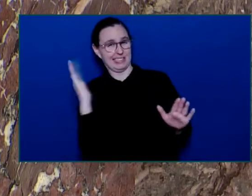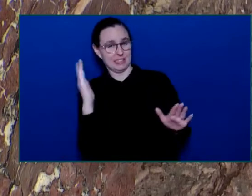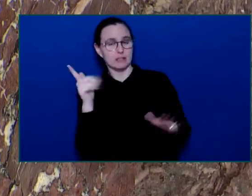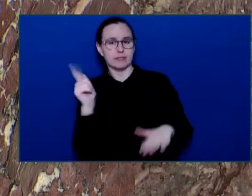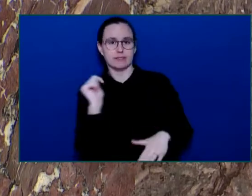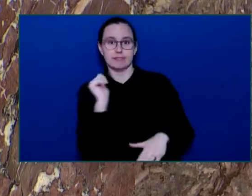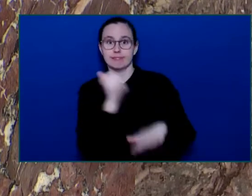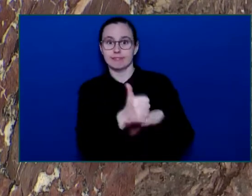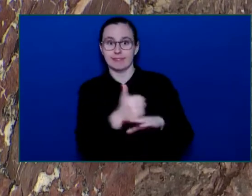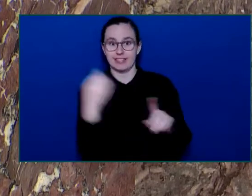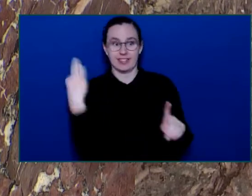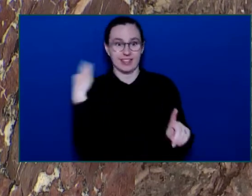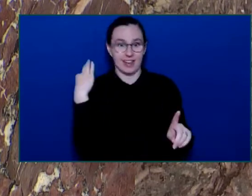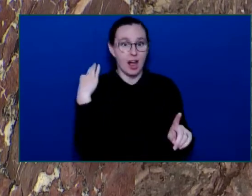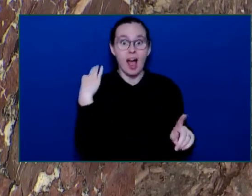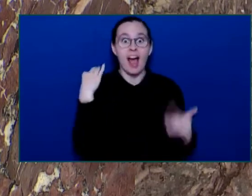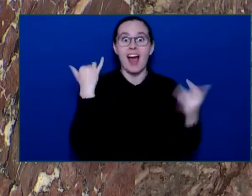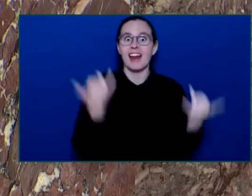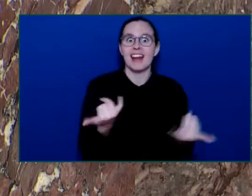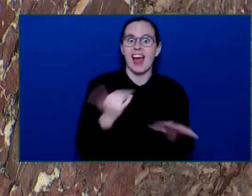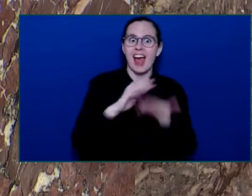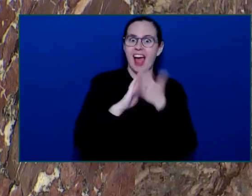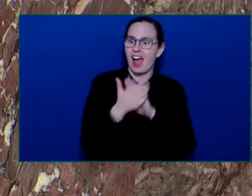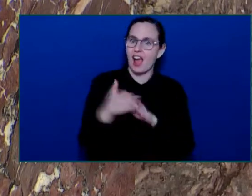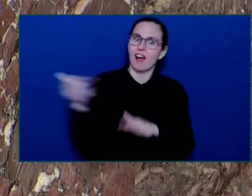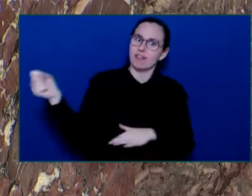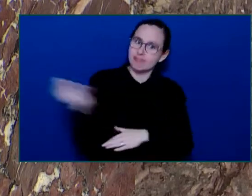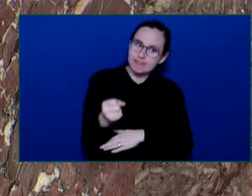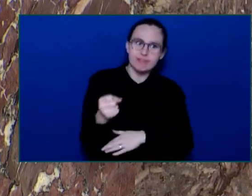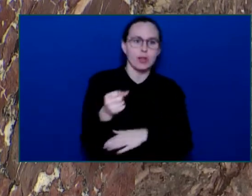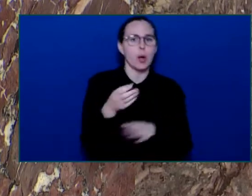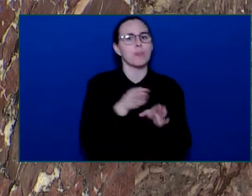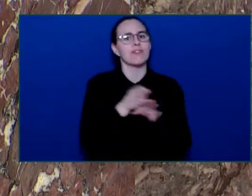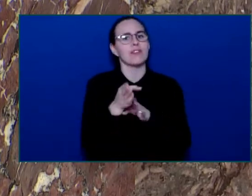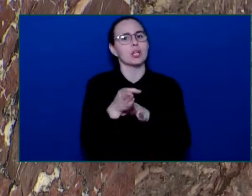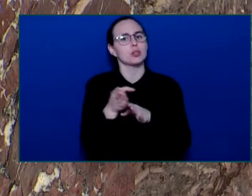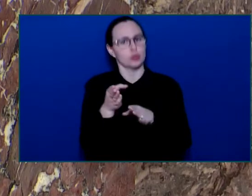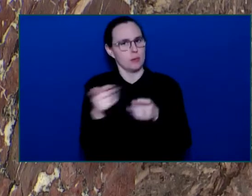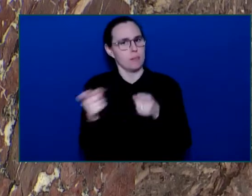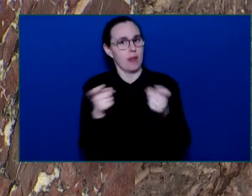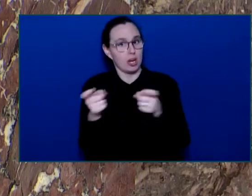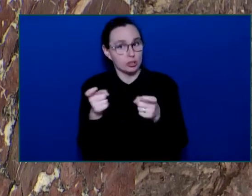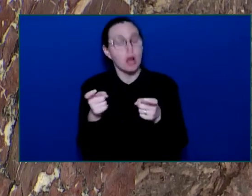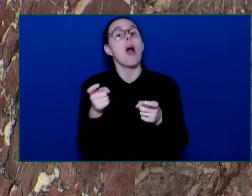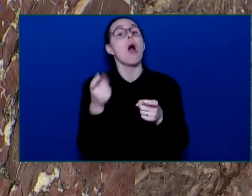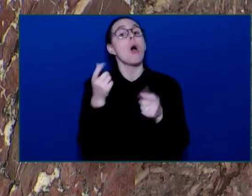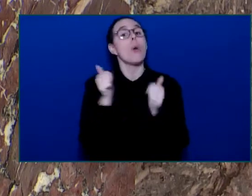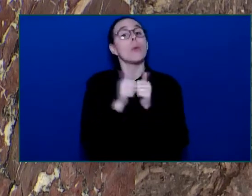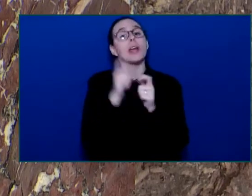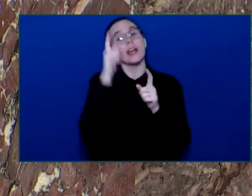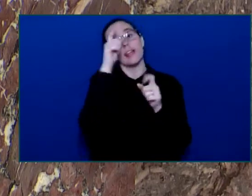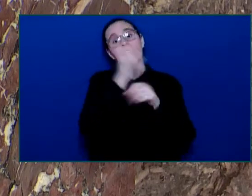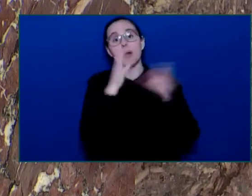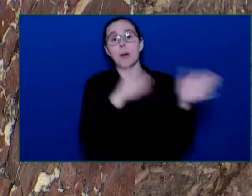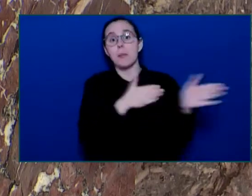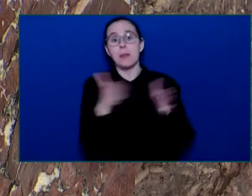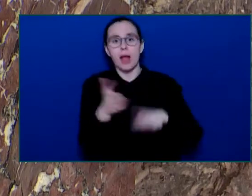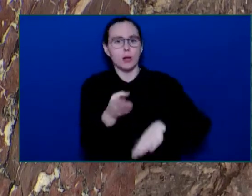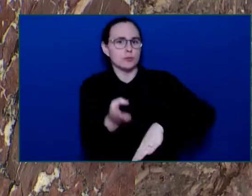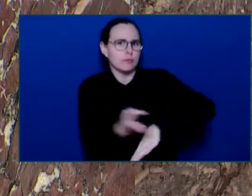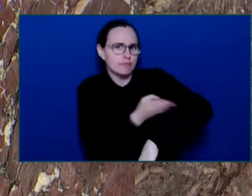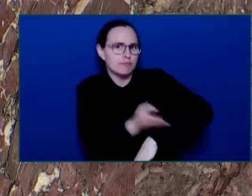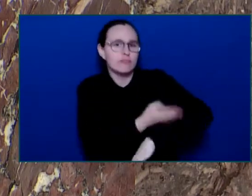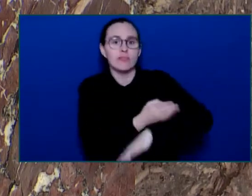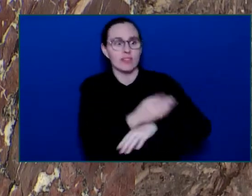a major upgrade to their displays, education program, and visitor experience. From the first